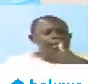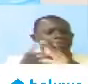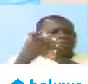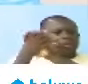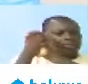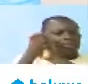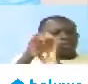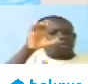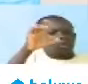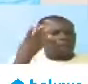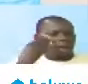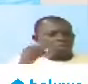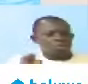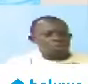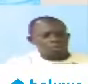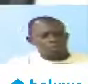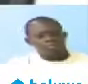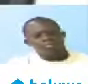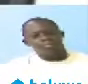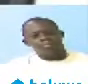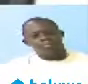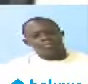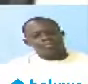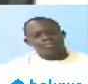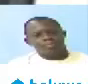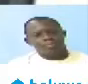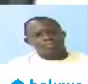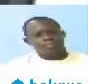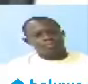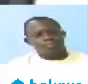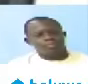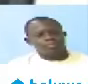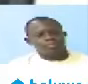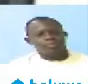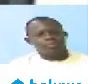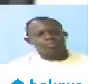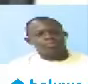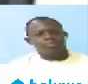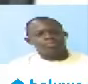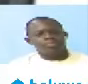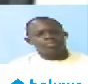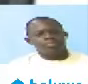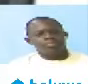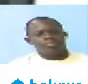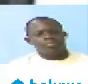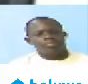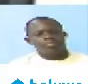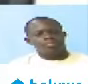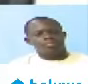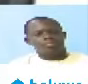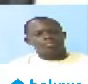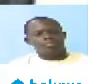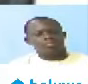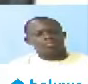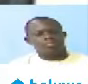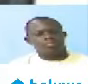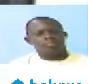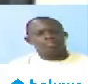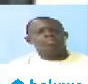nying karangu nying ye, ay wati jelelta ibe train ka bari ngaje ko Say akundura